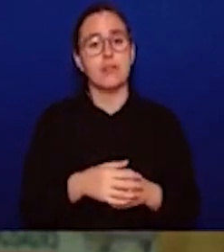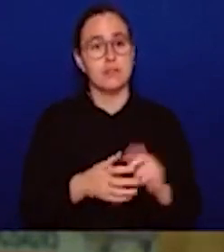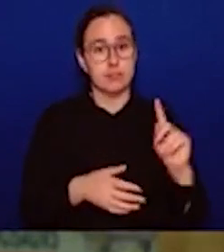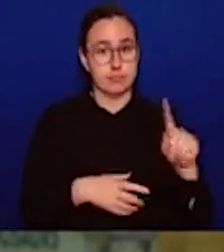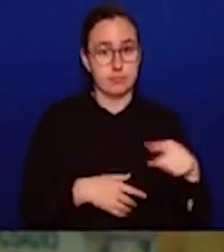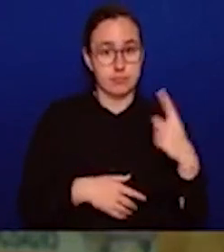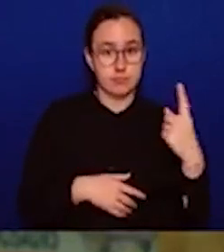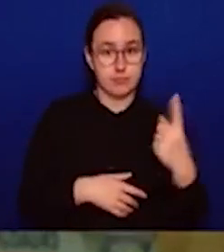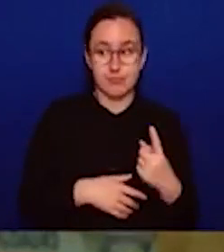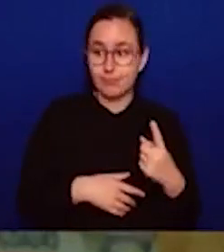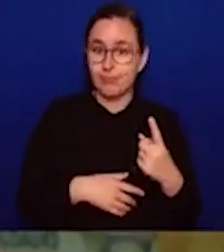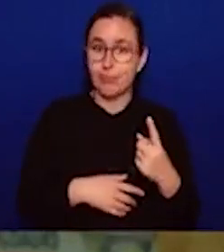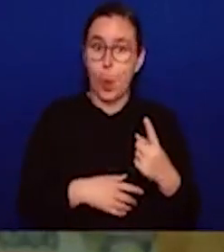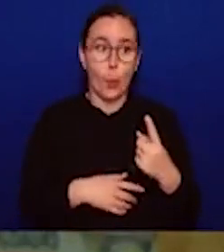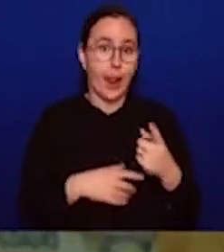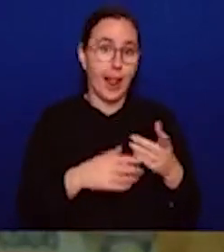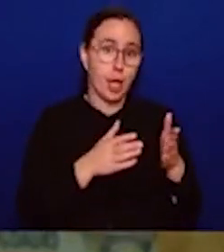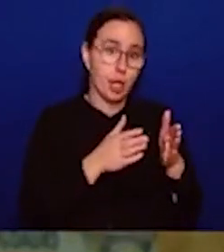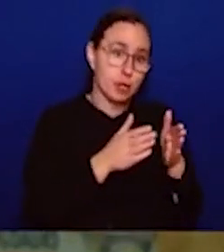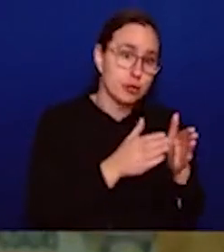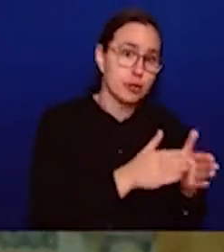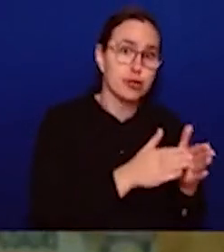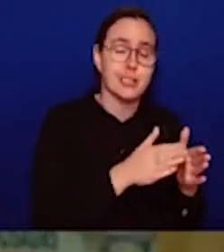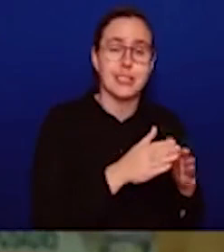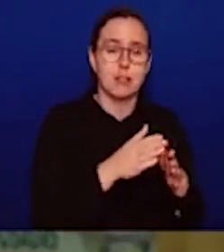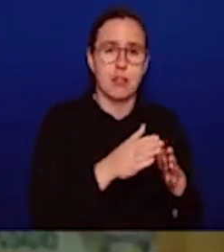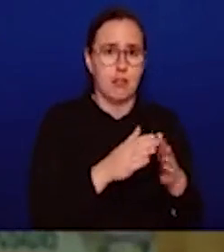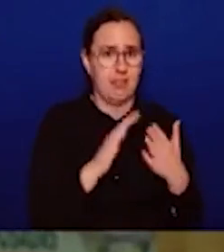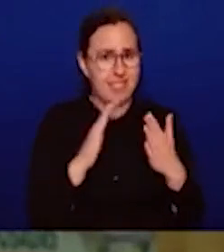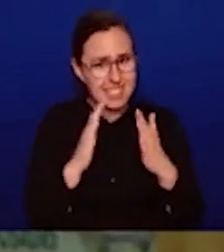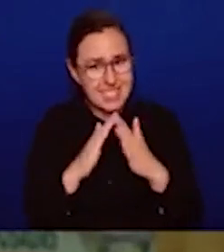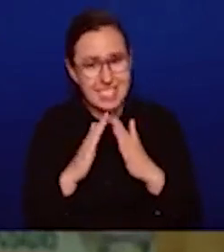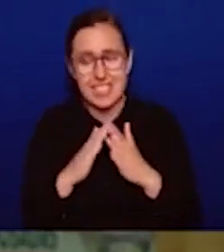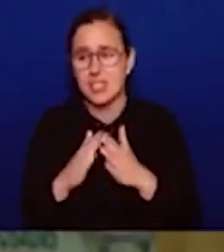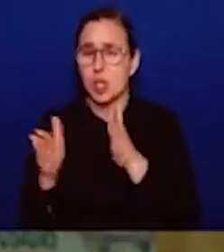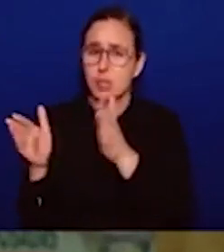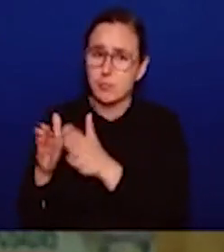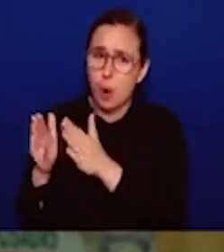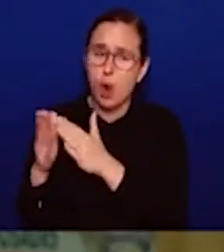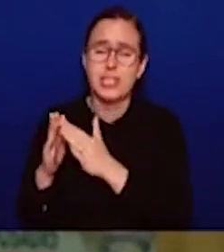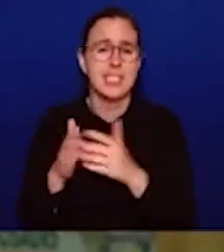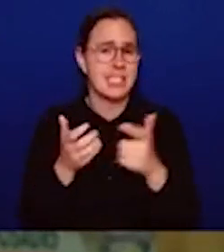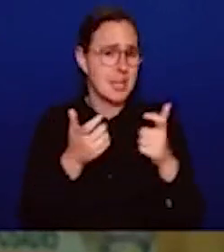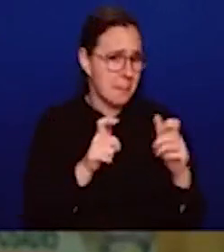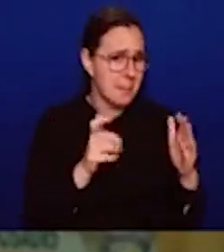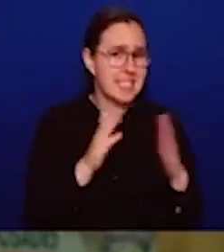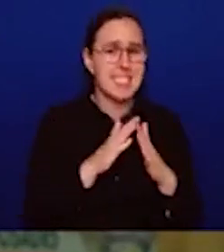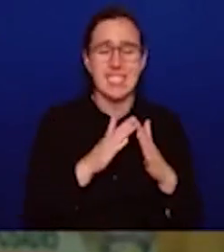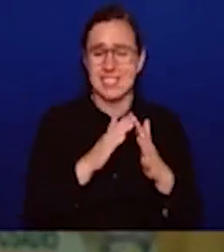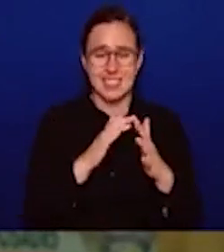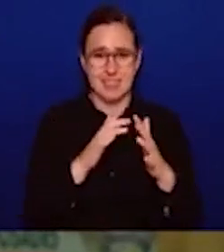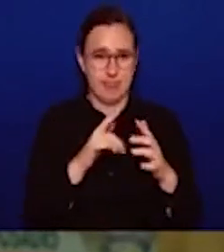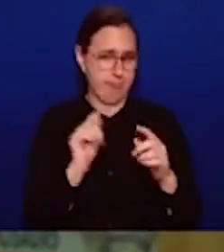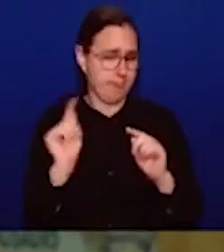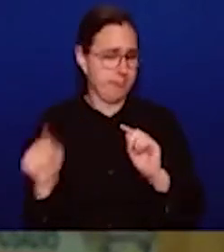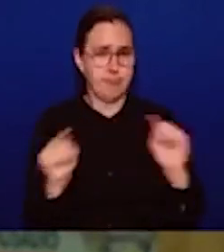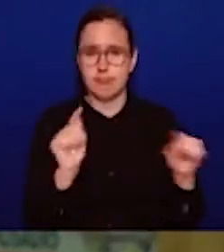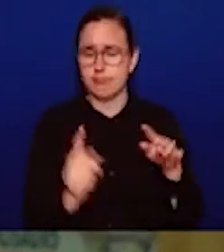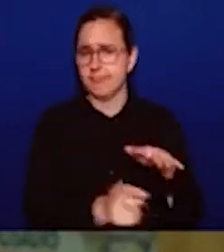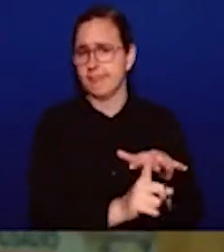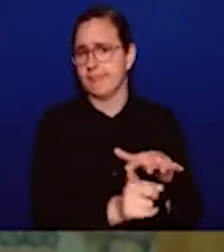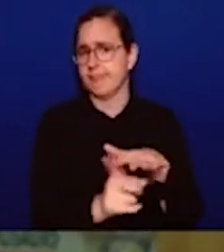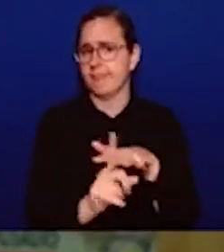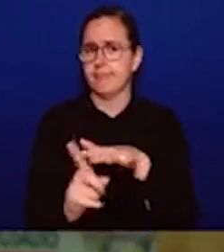country. We know that anchoring ourselves in science and data, making sure that issues of